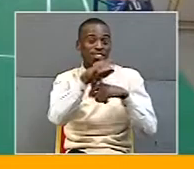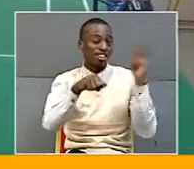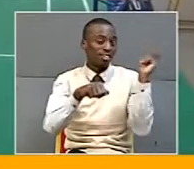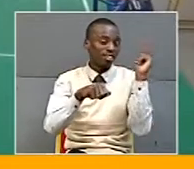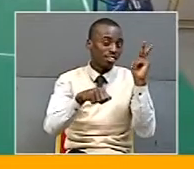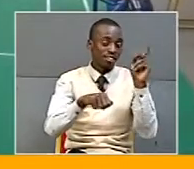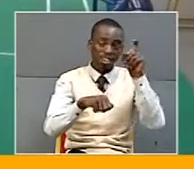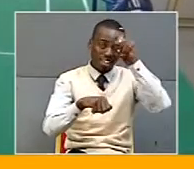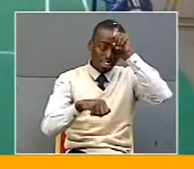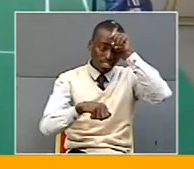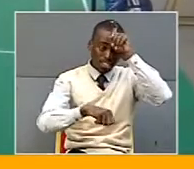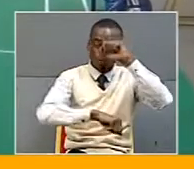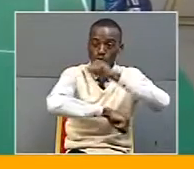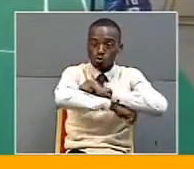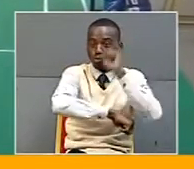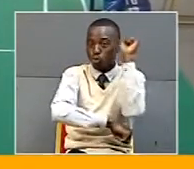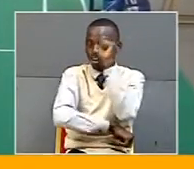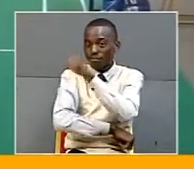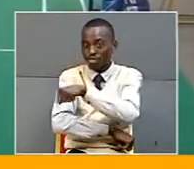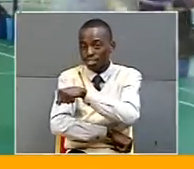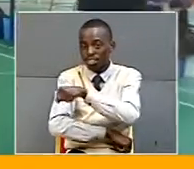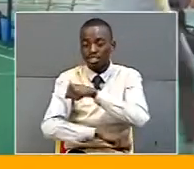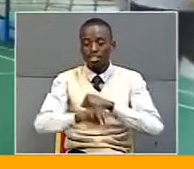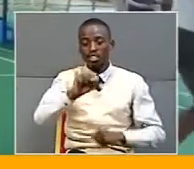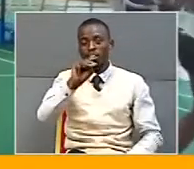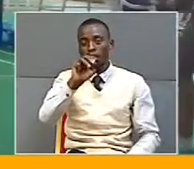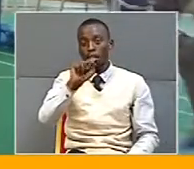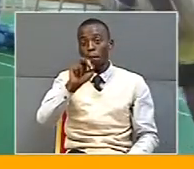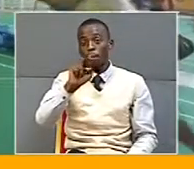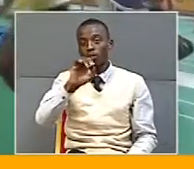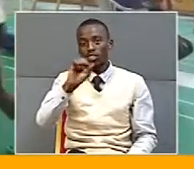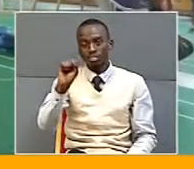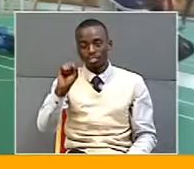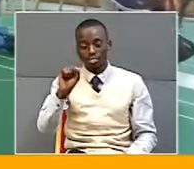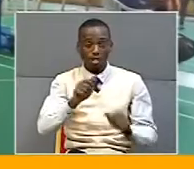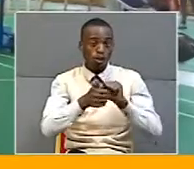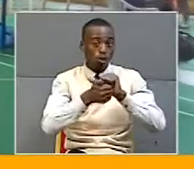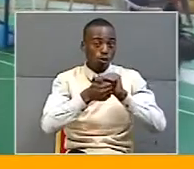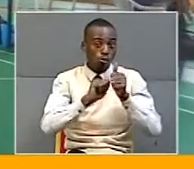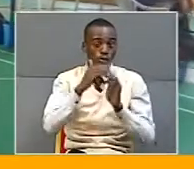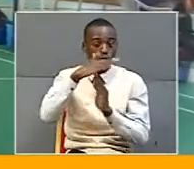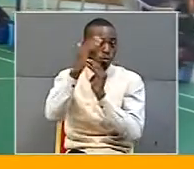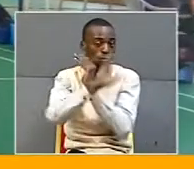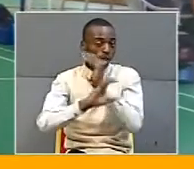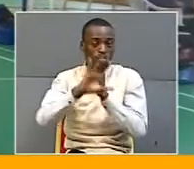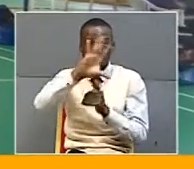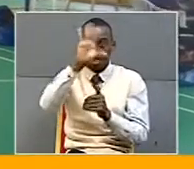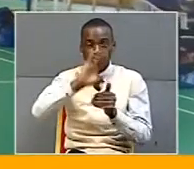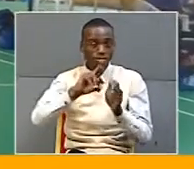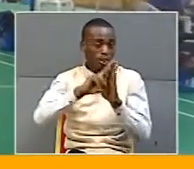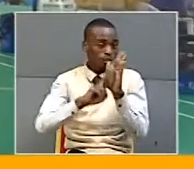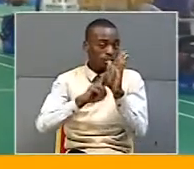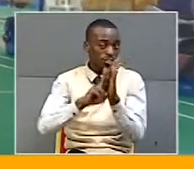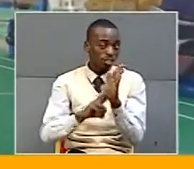Egypt School defeated Saint Esplit of Mauritius. The tournament has seen top countries in Africa register,